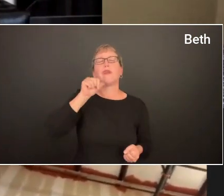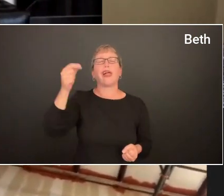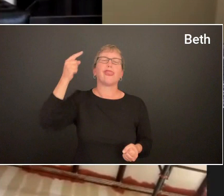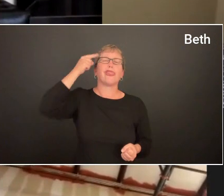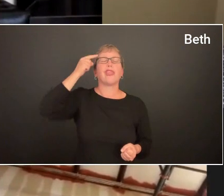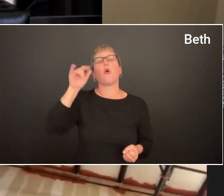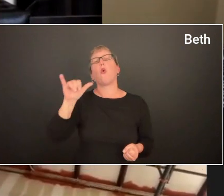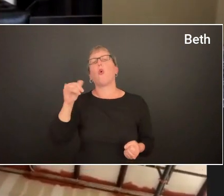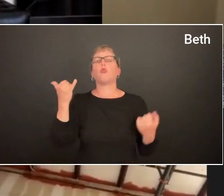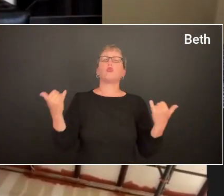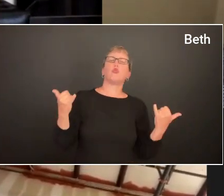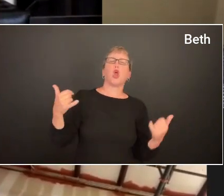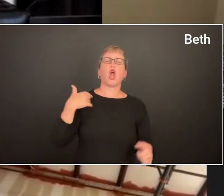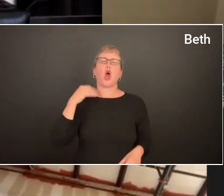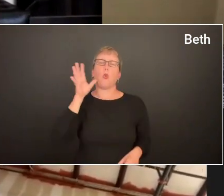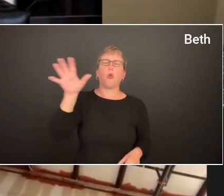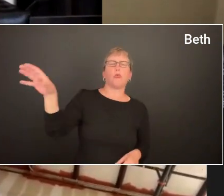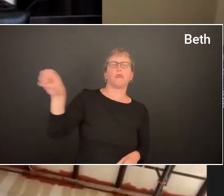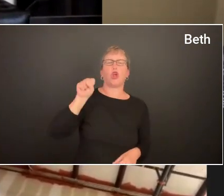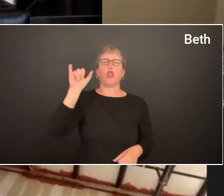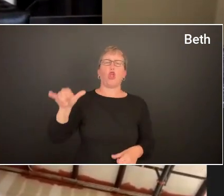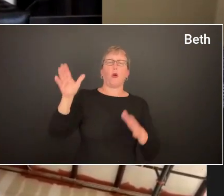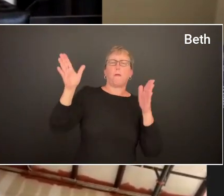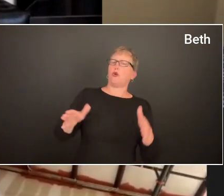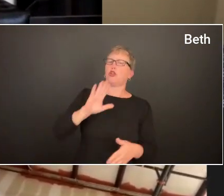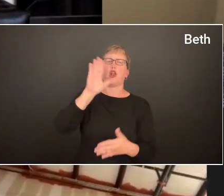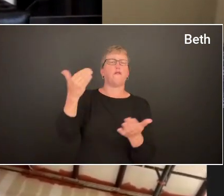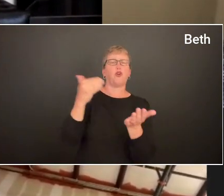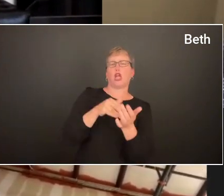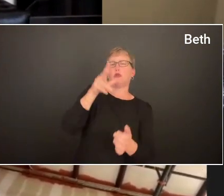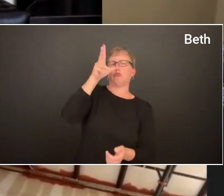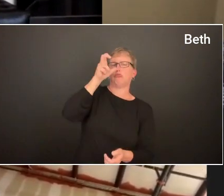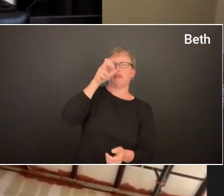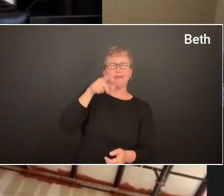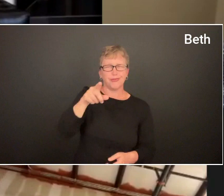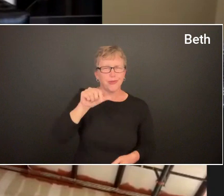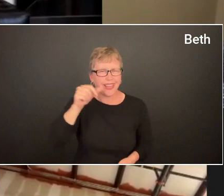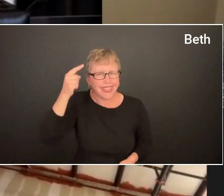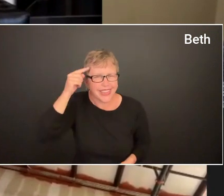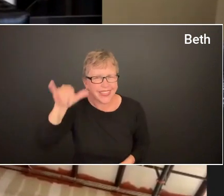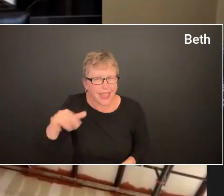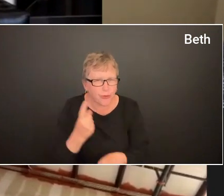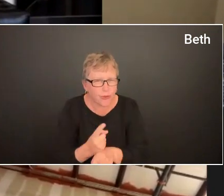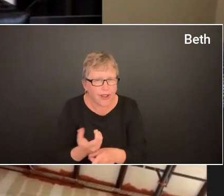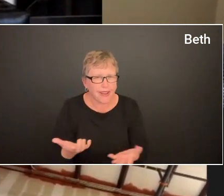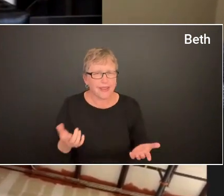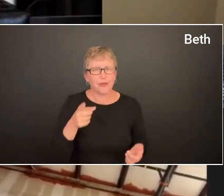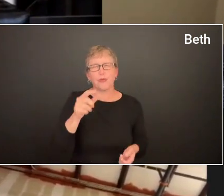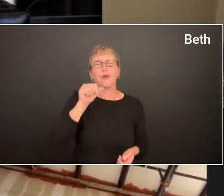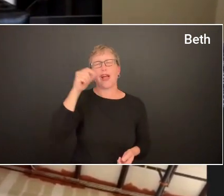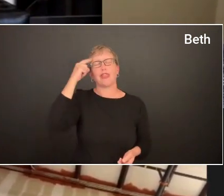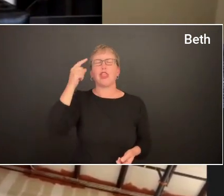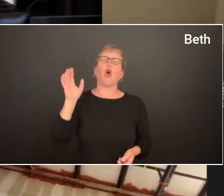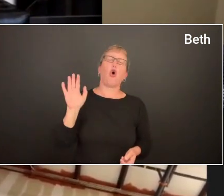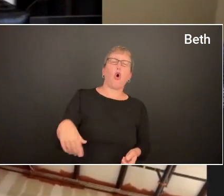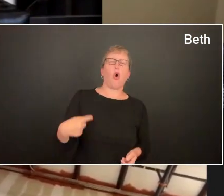ability to orgasm. And that's something that you just don't think about when you're driving. Like, I could take away somebody's ability to have an orgasm. I could take away